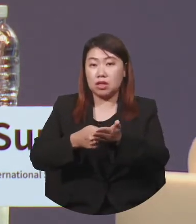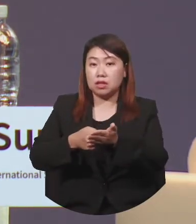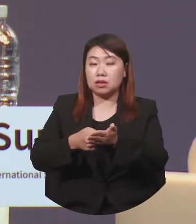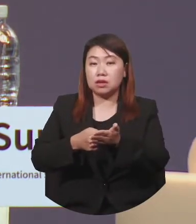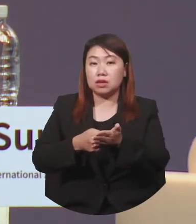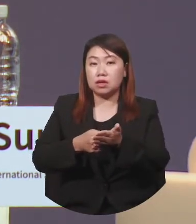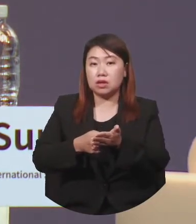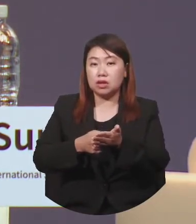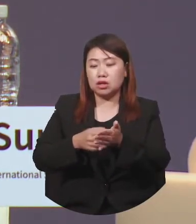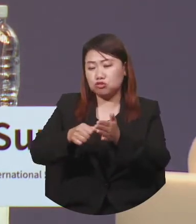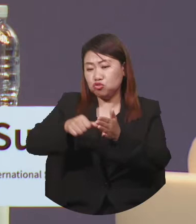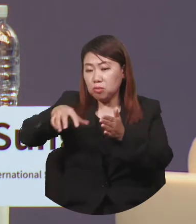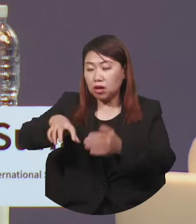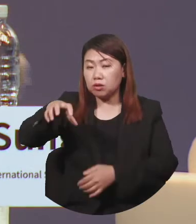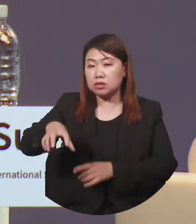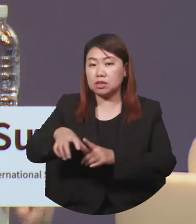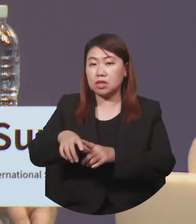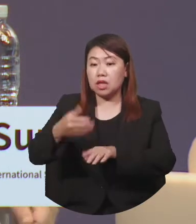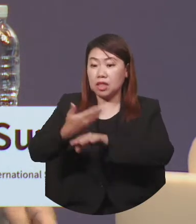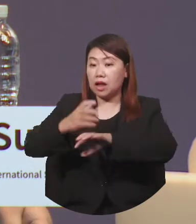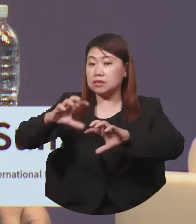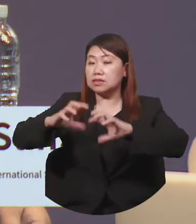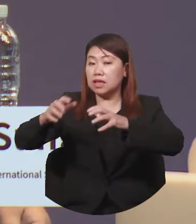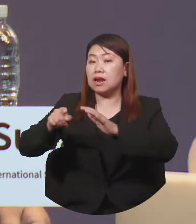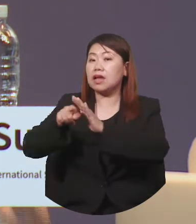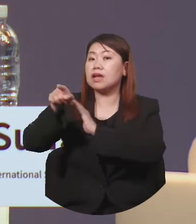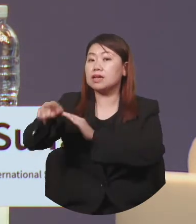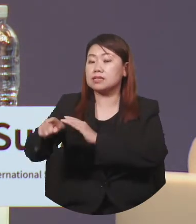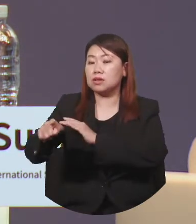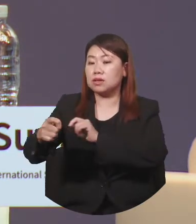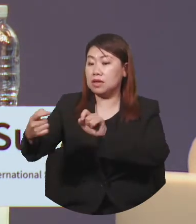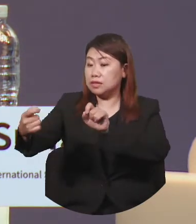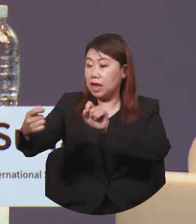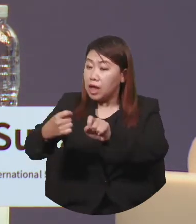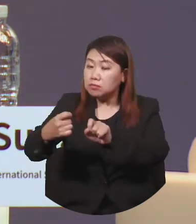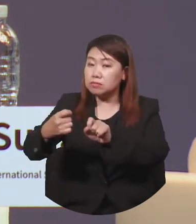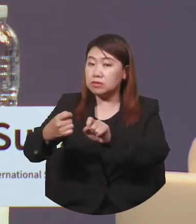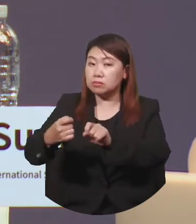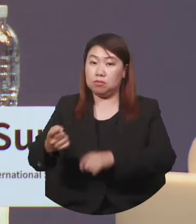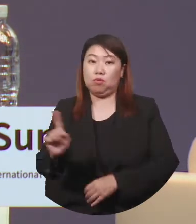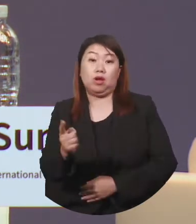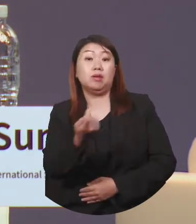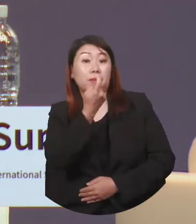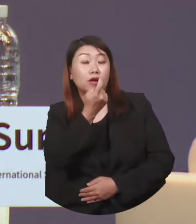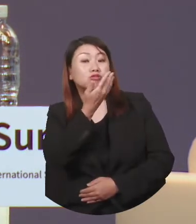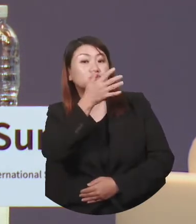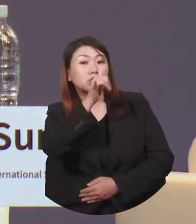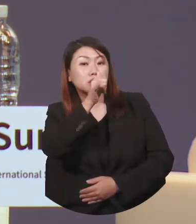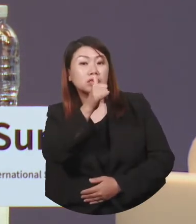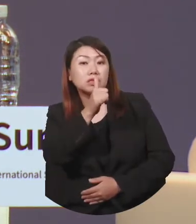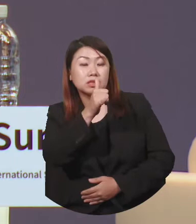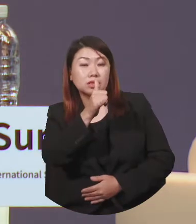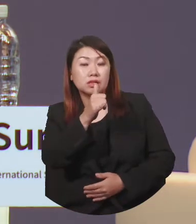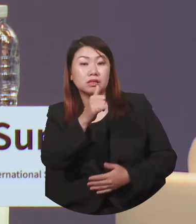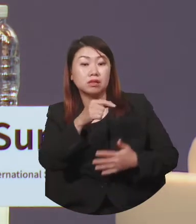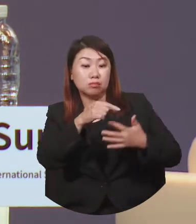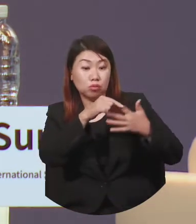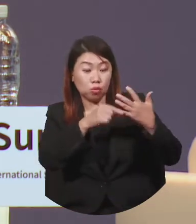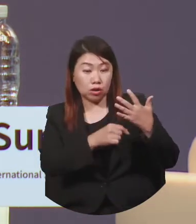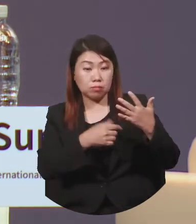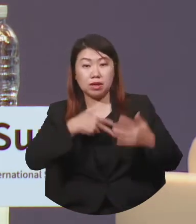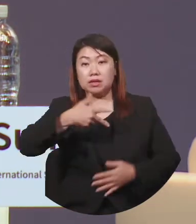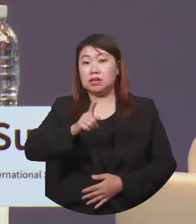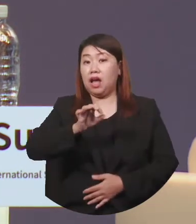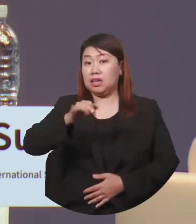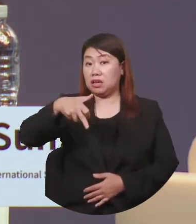abroad and learn something for a short period of time. However, we didn't have that program. Okay, we clicked each other.